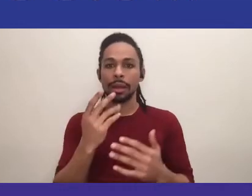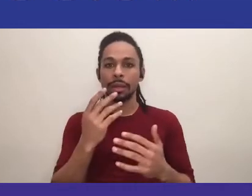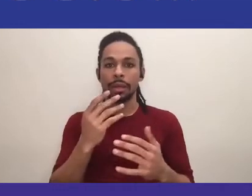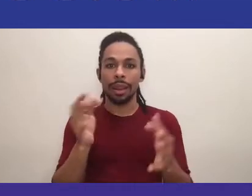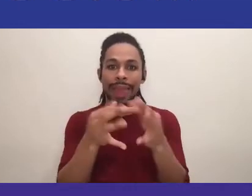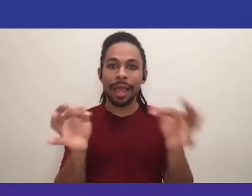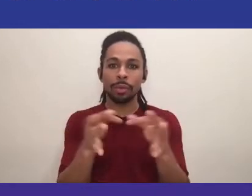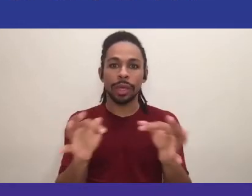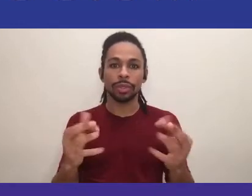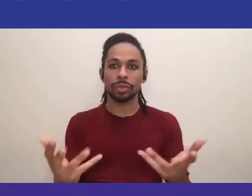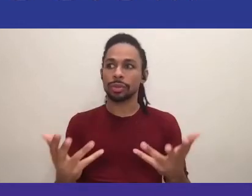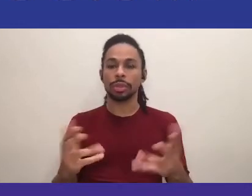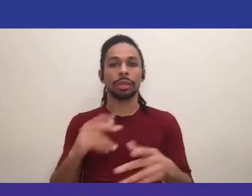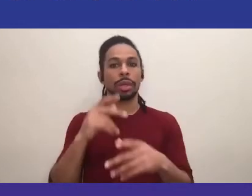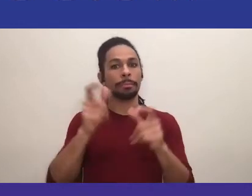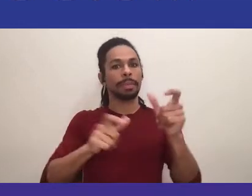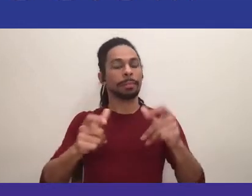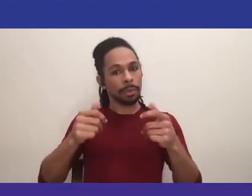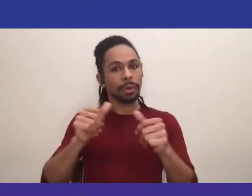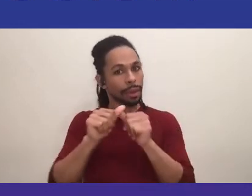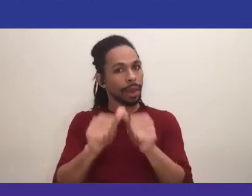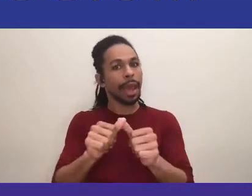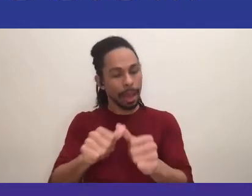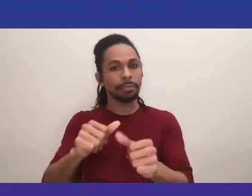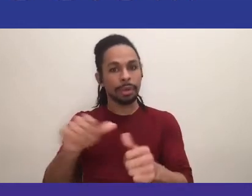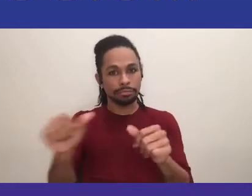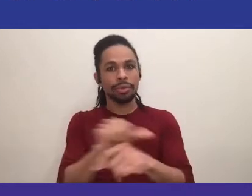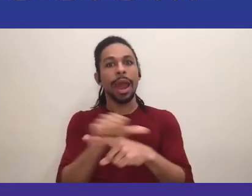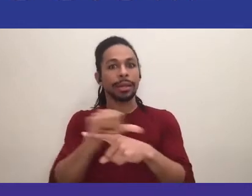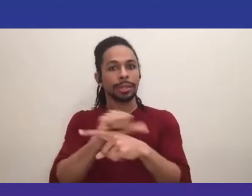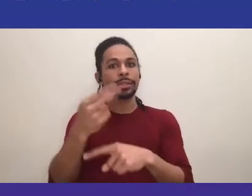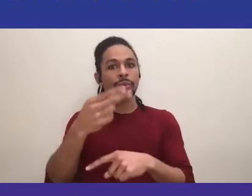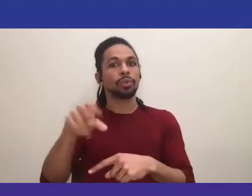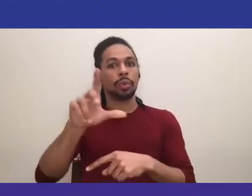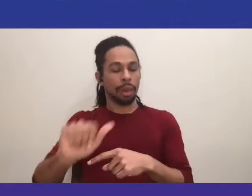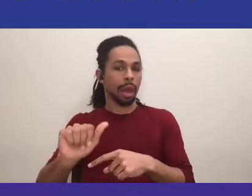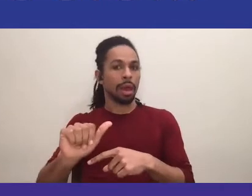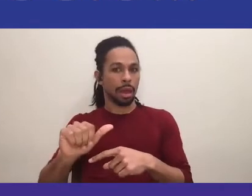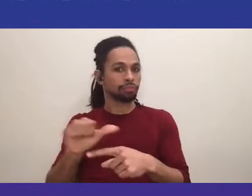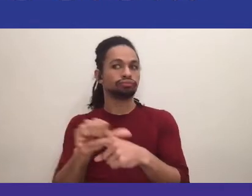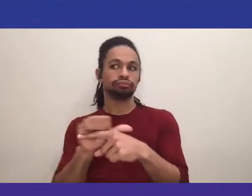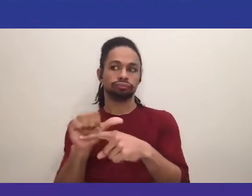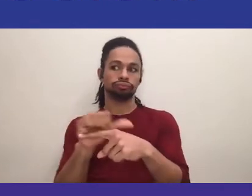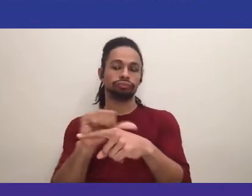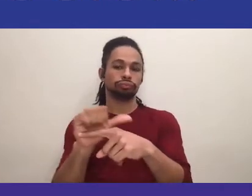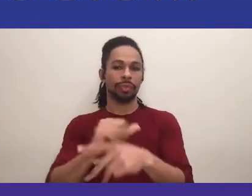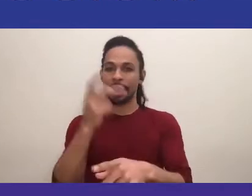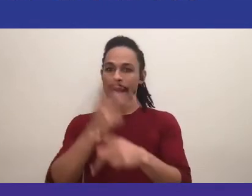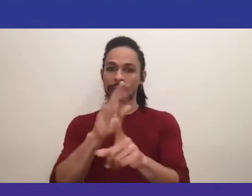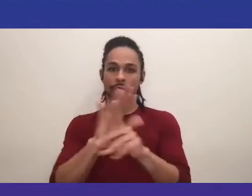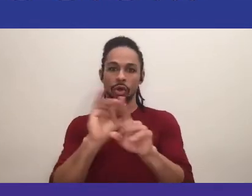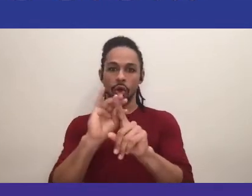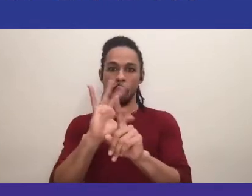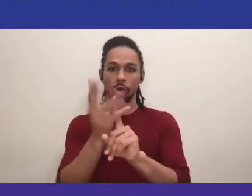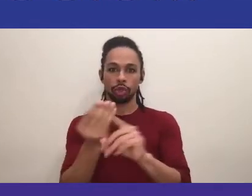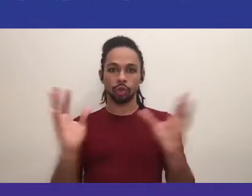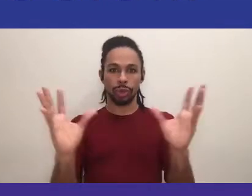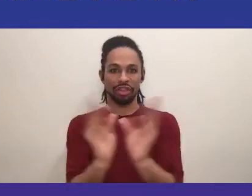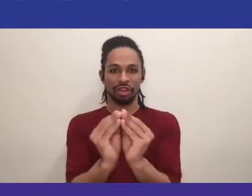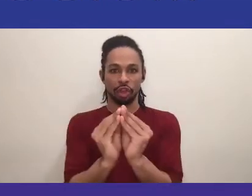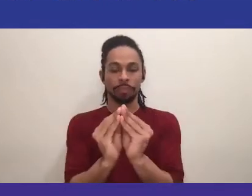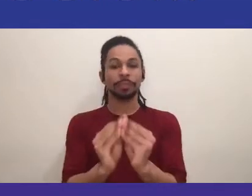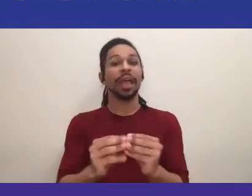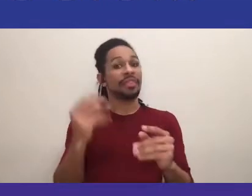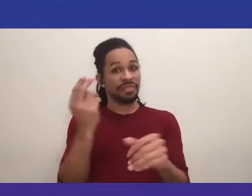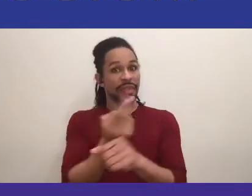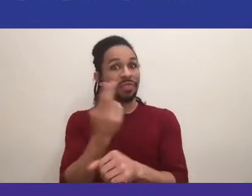anyway, even if it's as a source of entertainment or whatever it is, but hula really kept the culture together. And then a lot of people are using it to really, in